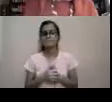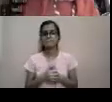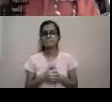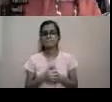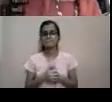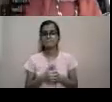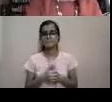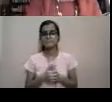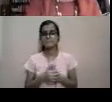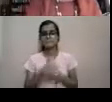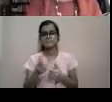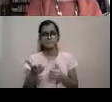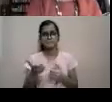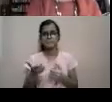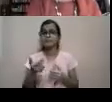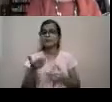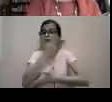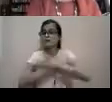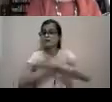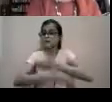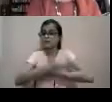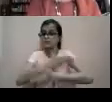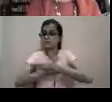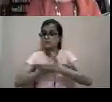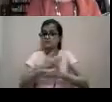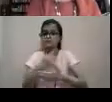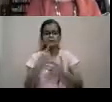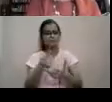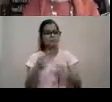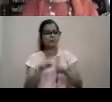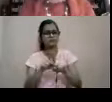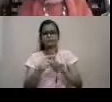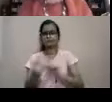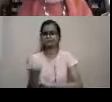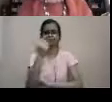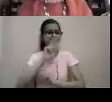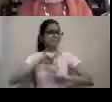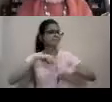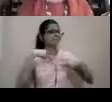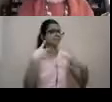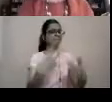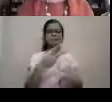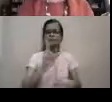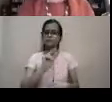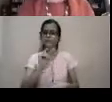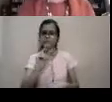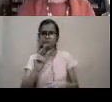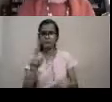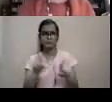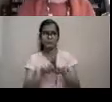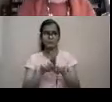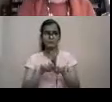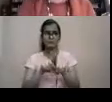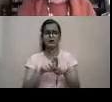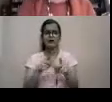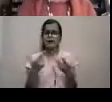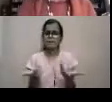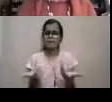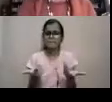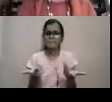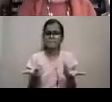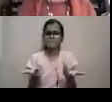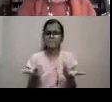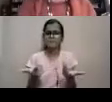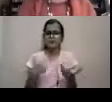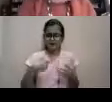While disability scholars who can speak for themselves demand nothing about us without us,